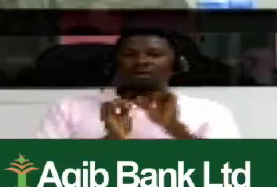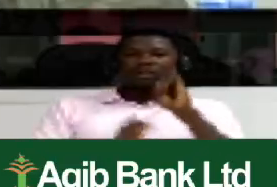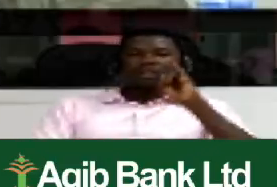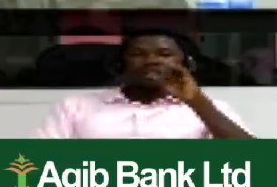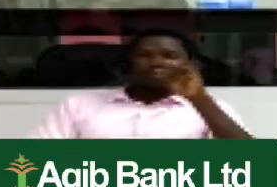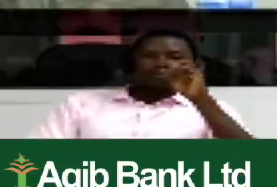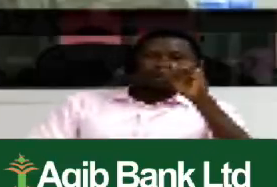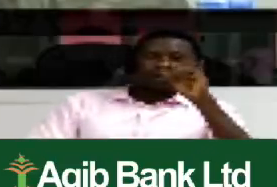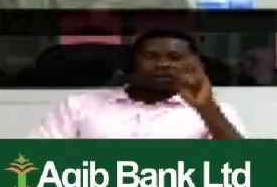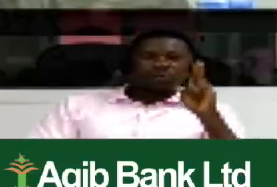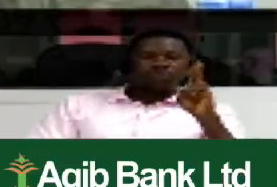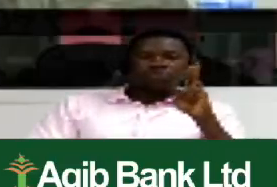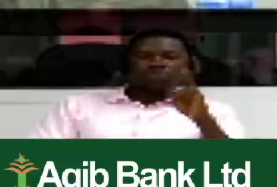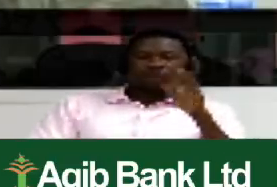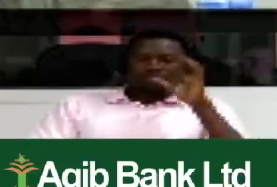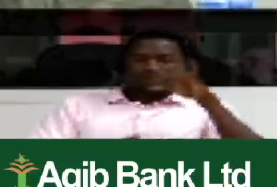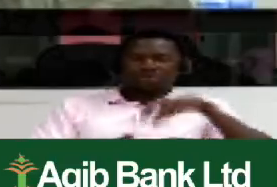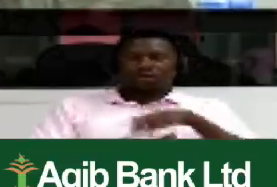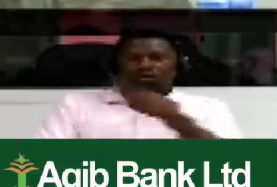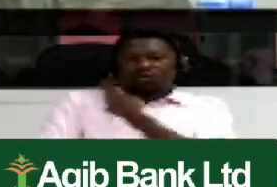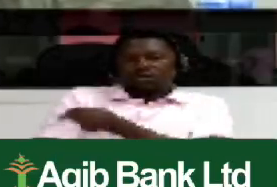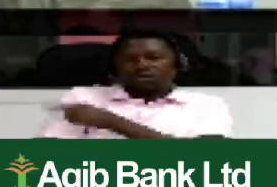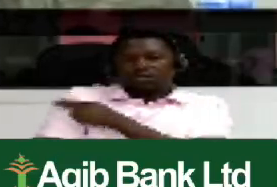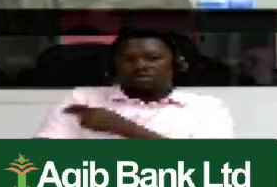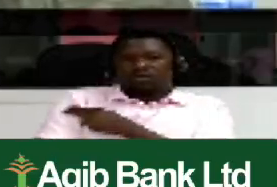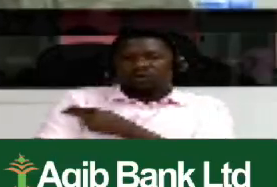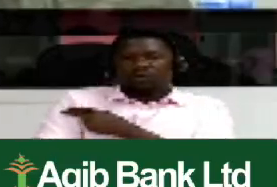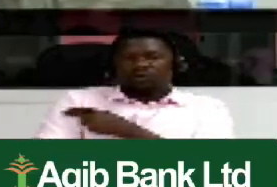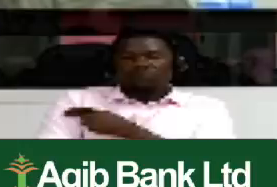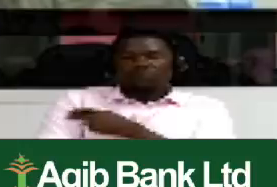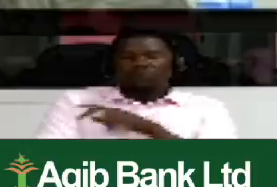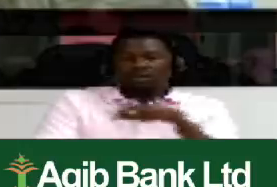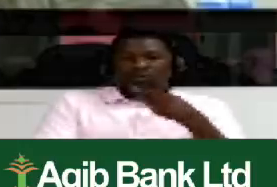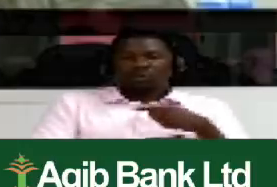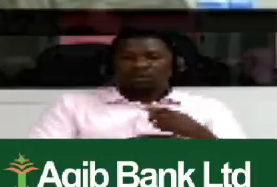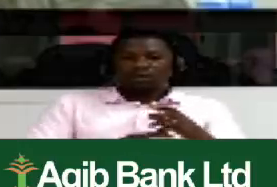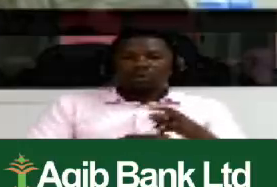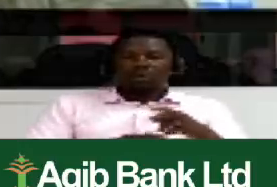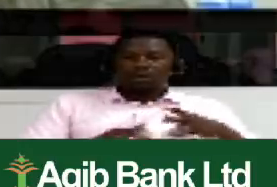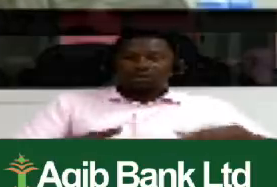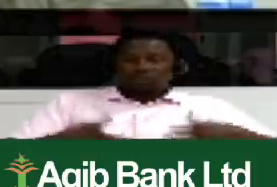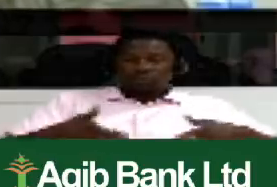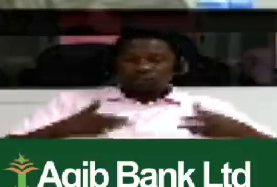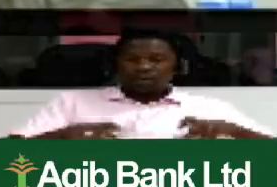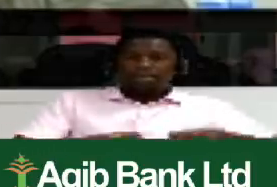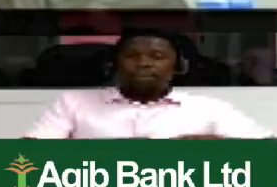intensive care. And that was a bus tire of the vehicle.